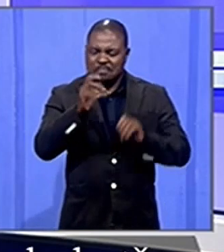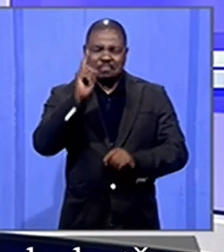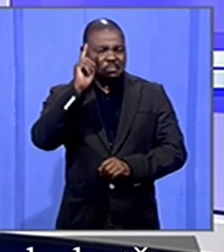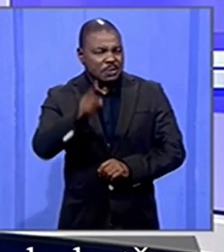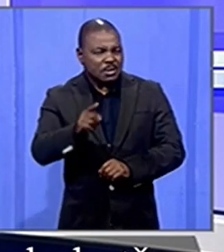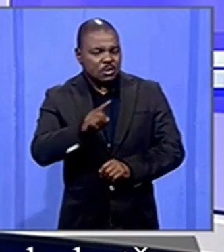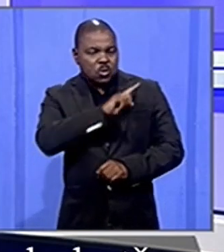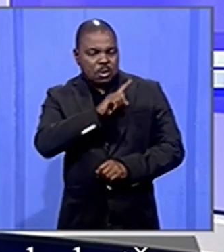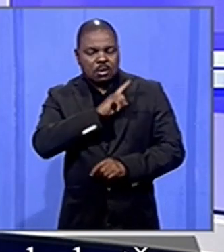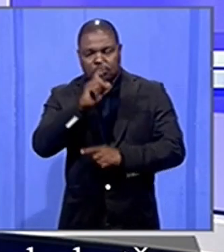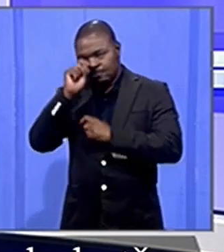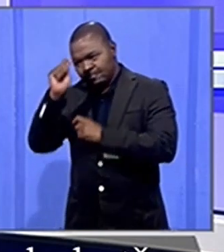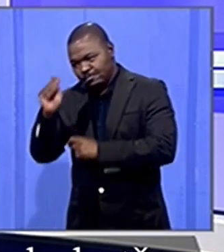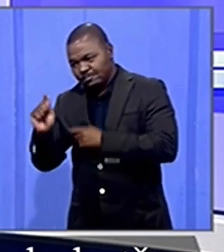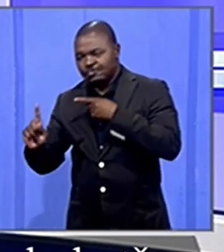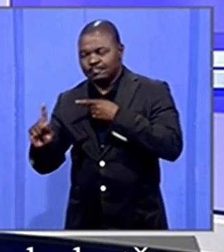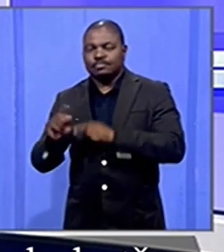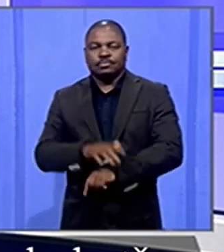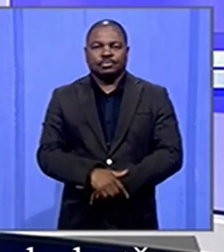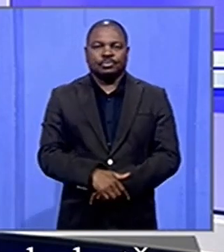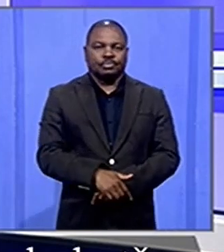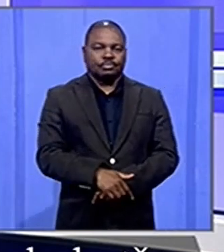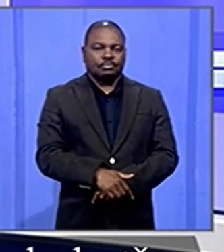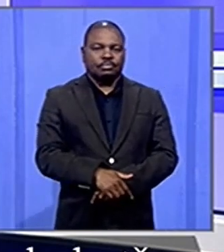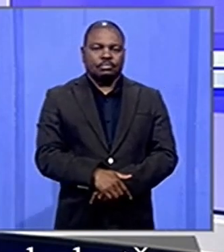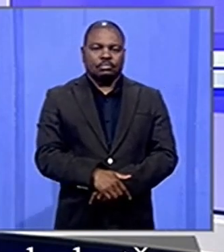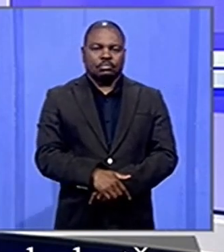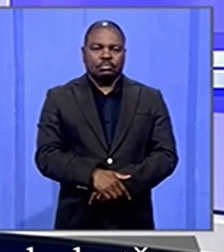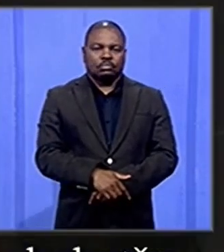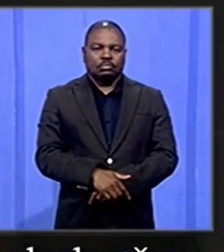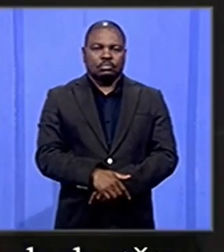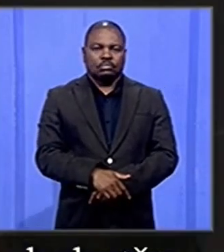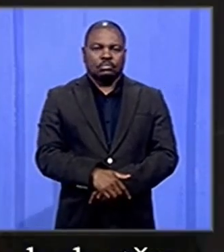ka tlhompho le segopotšo sa gagwe.